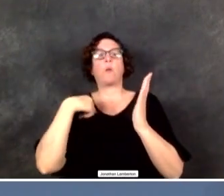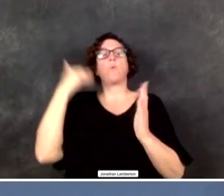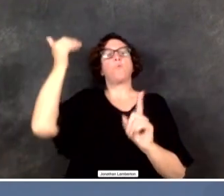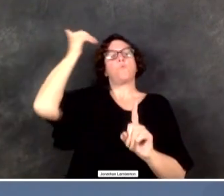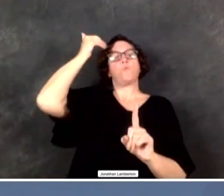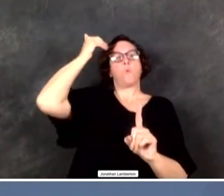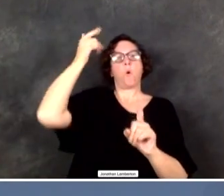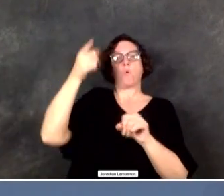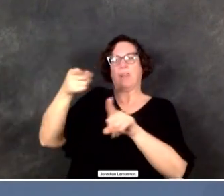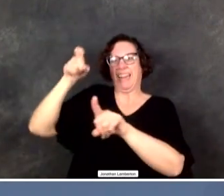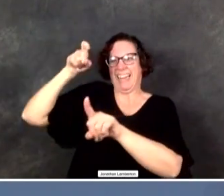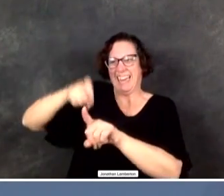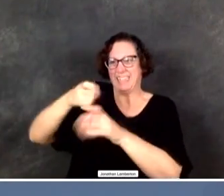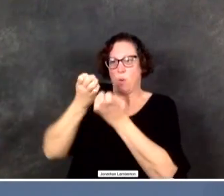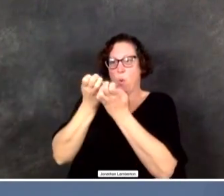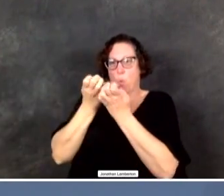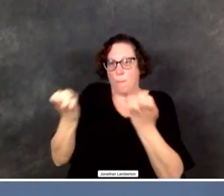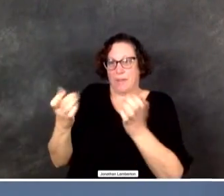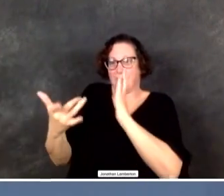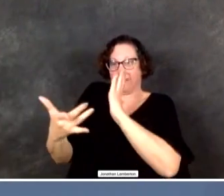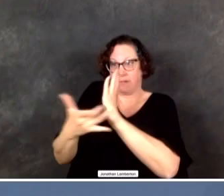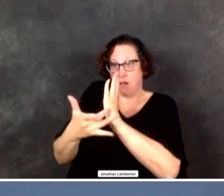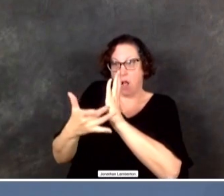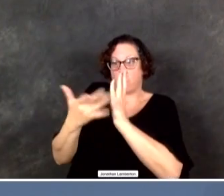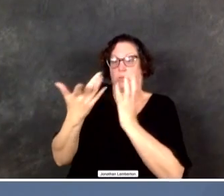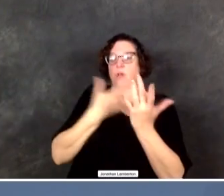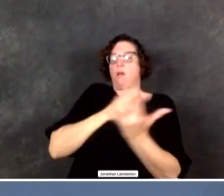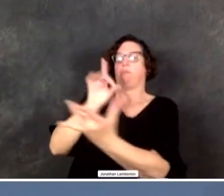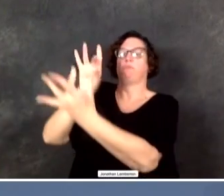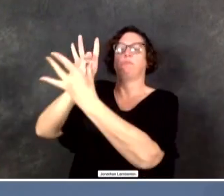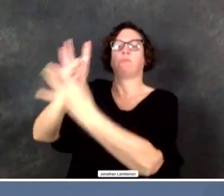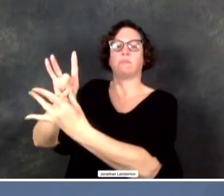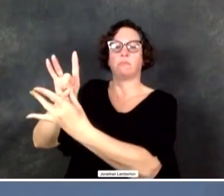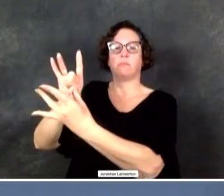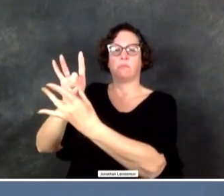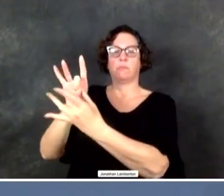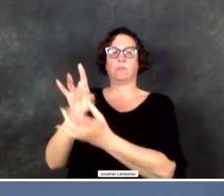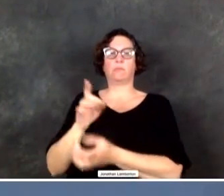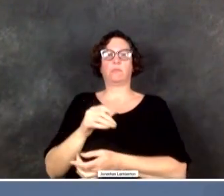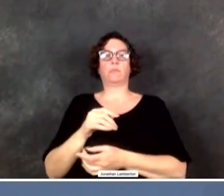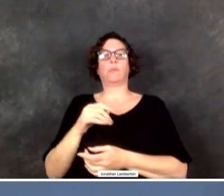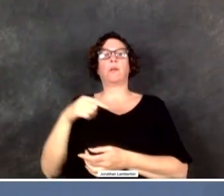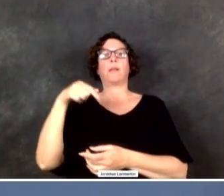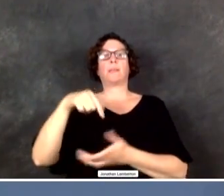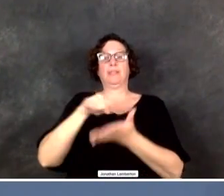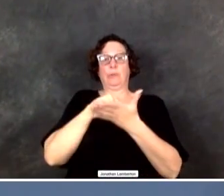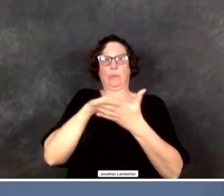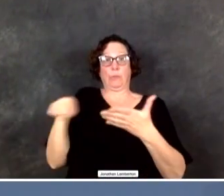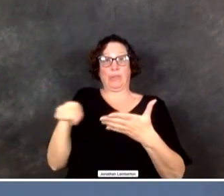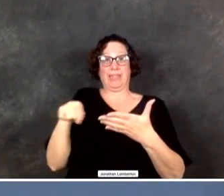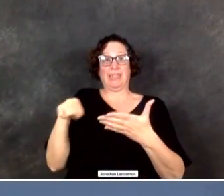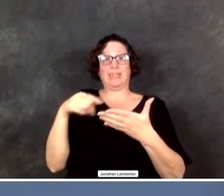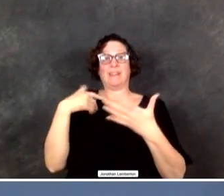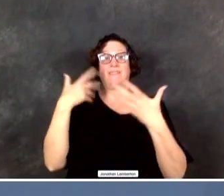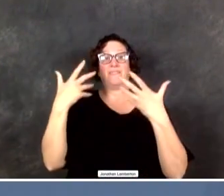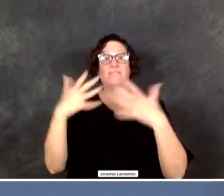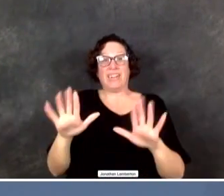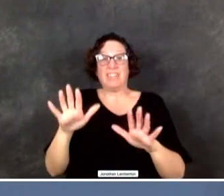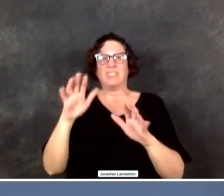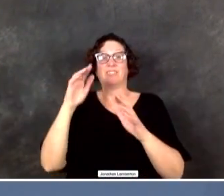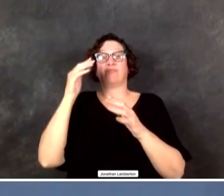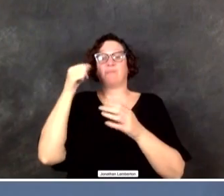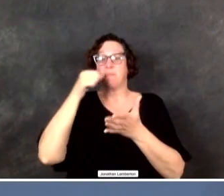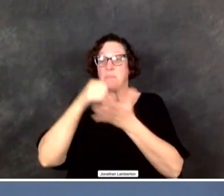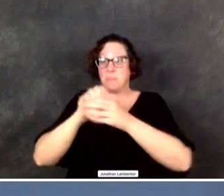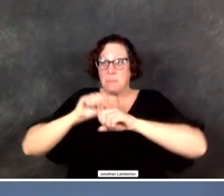have mailed over 40,000 packets to families that don't yet have devices. And we know they don't have devices because they filled out